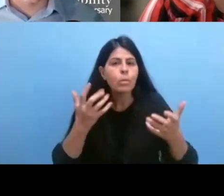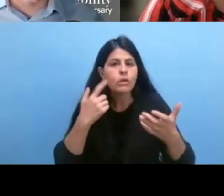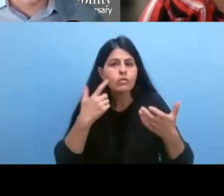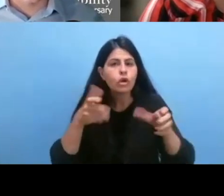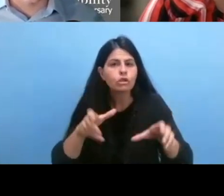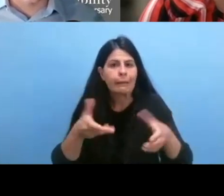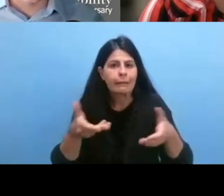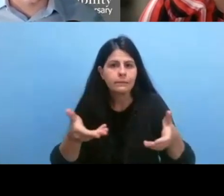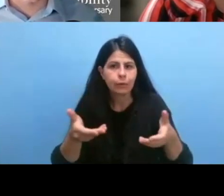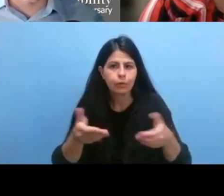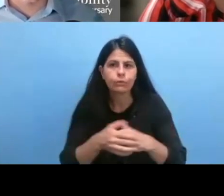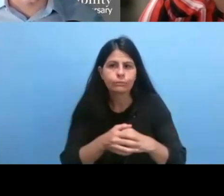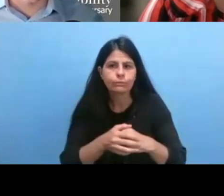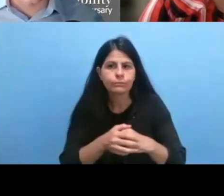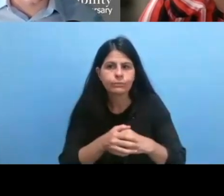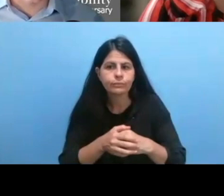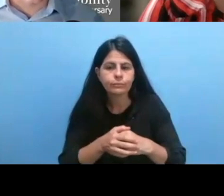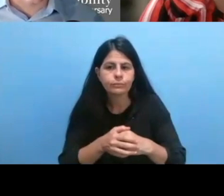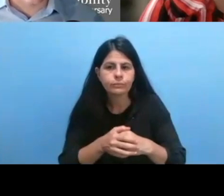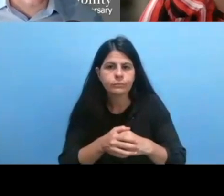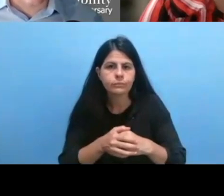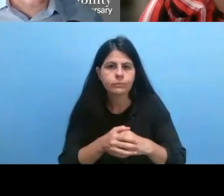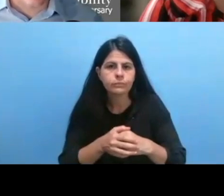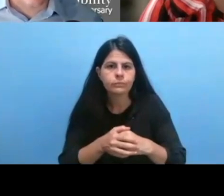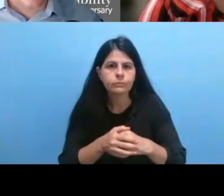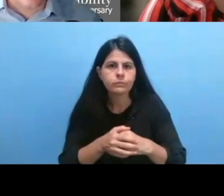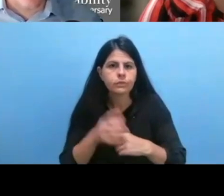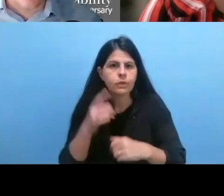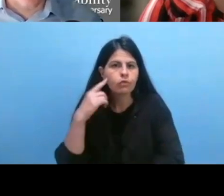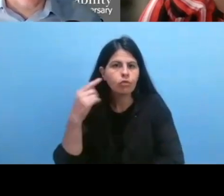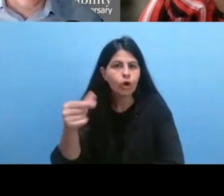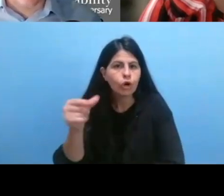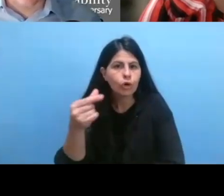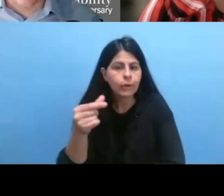You know, in terms of green flags, I think